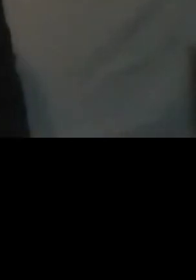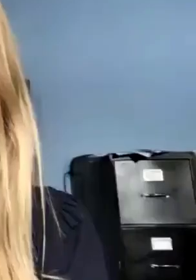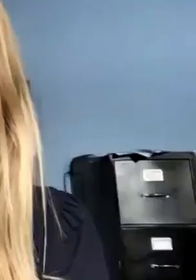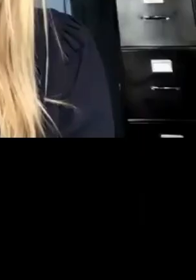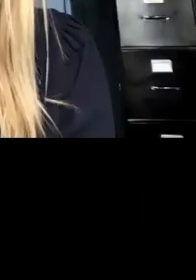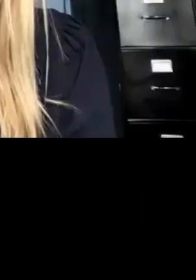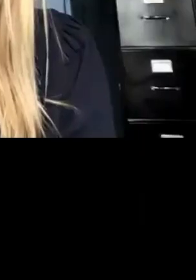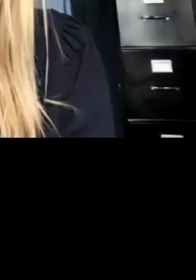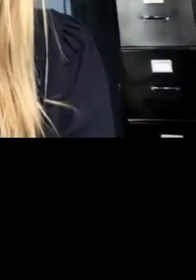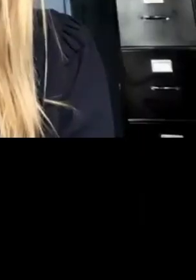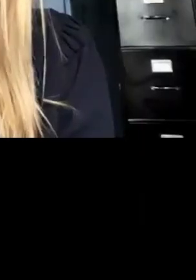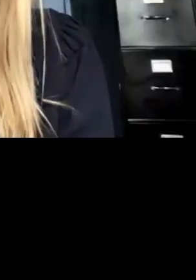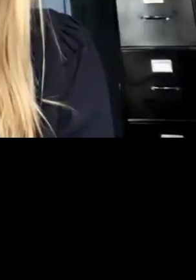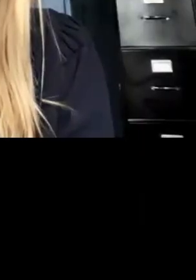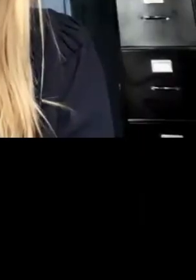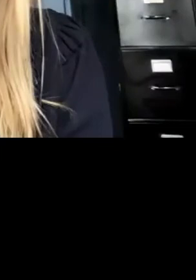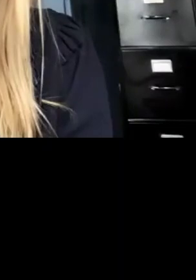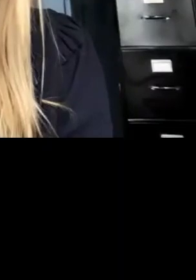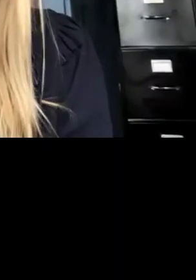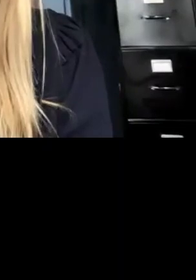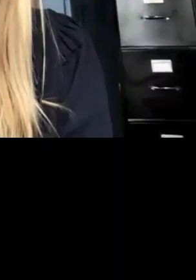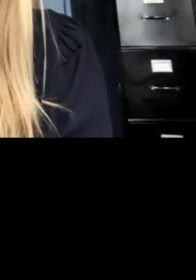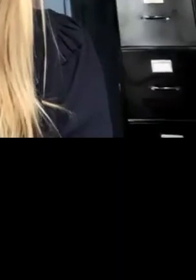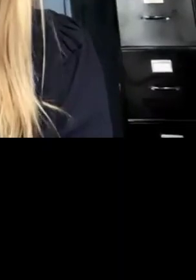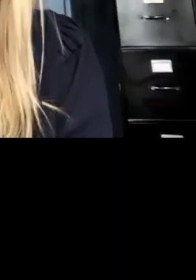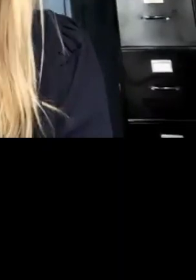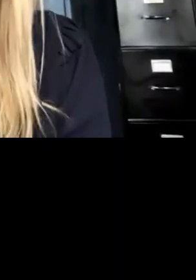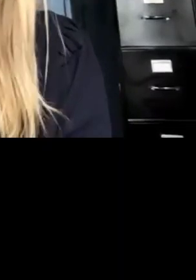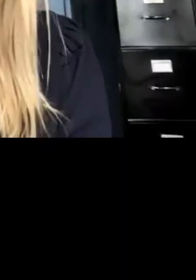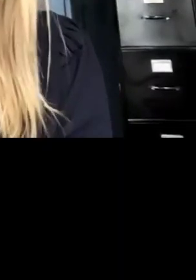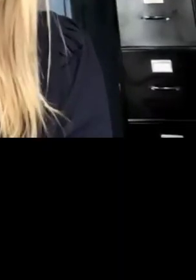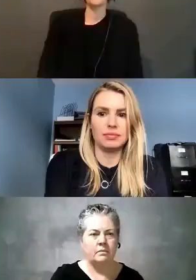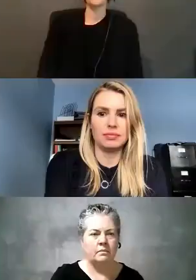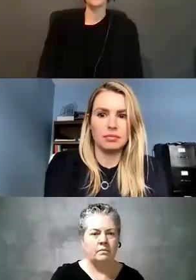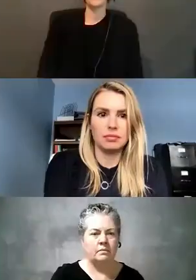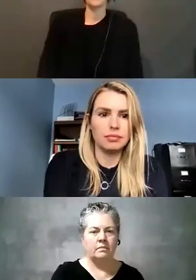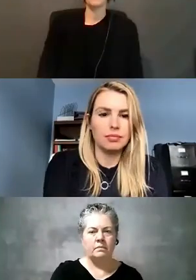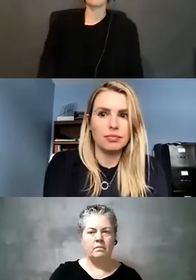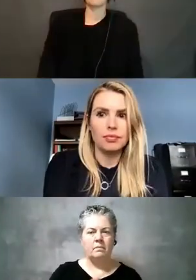Hello. I will share my screen.